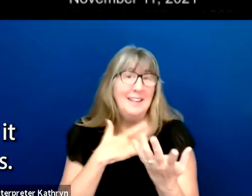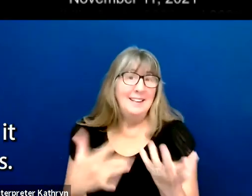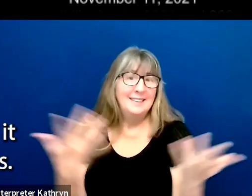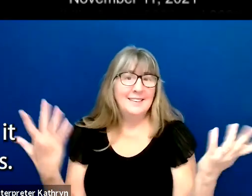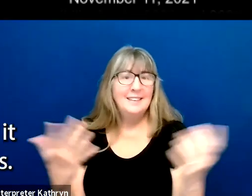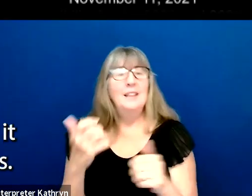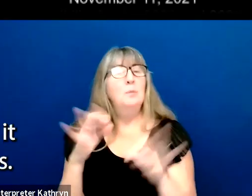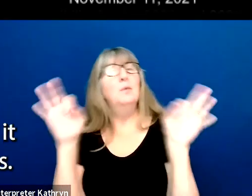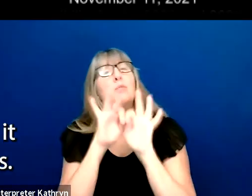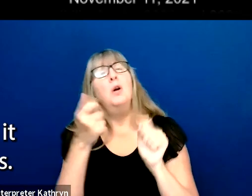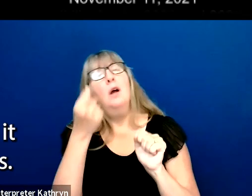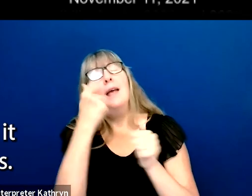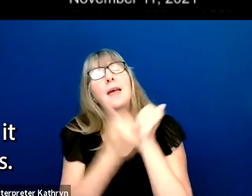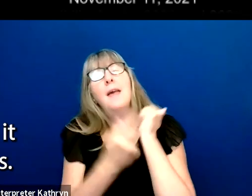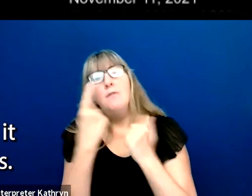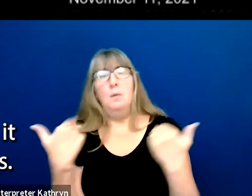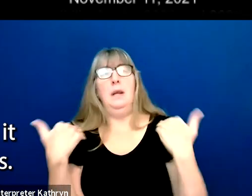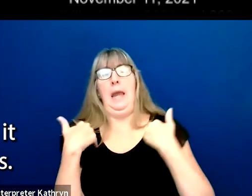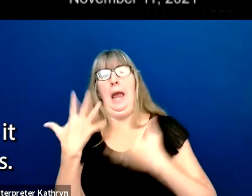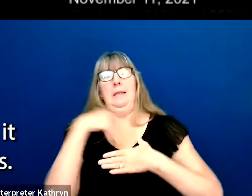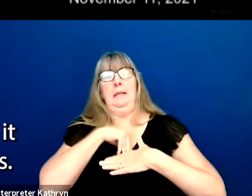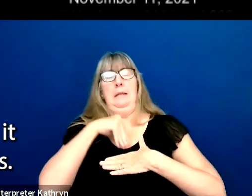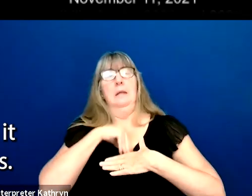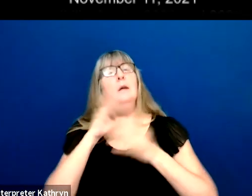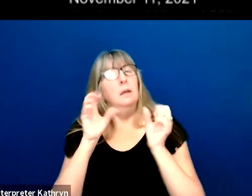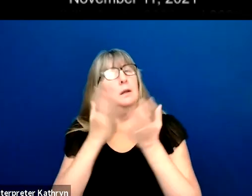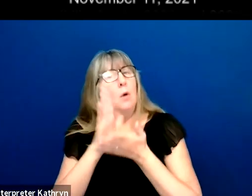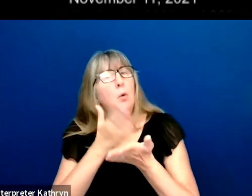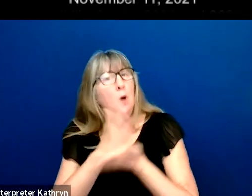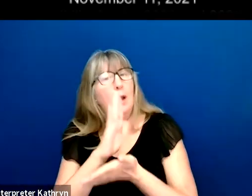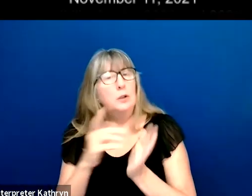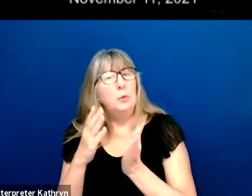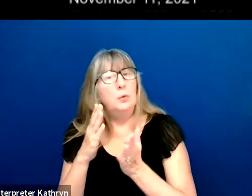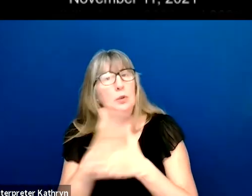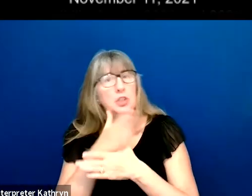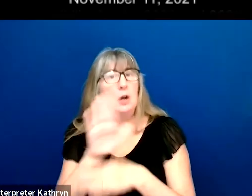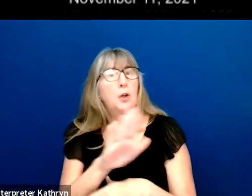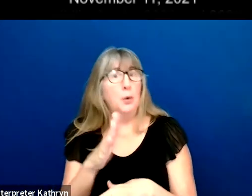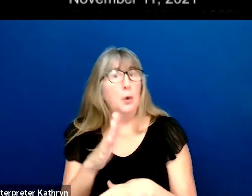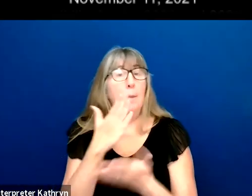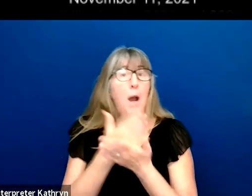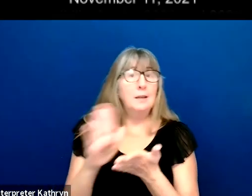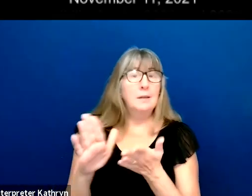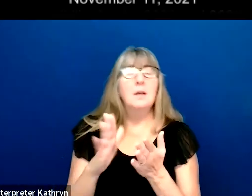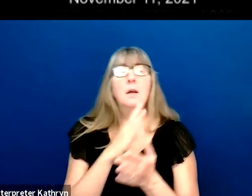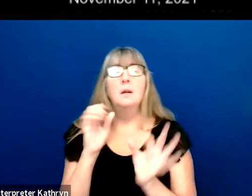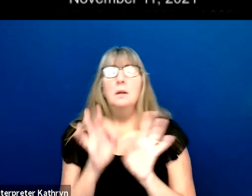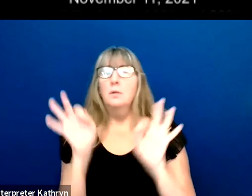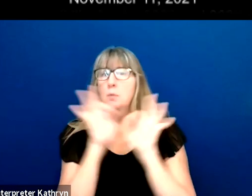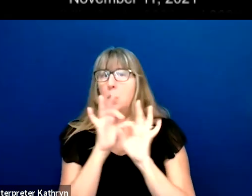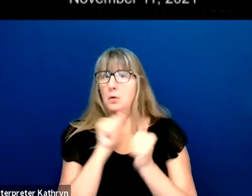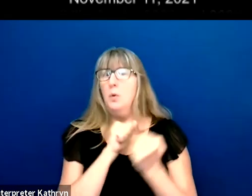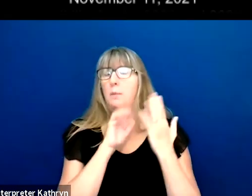everybody has it, and it's okay to share your own biases. And it's really important to upfront